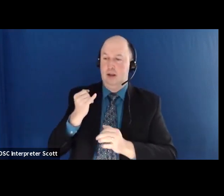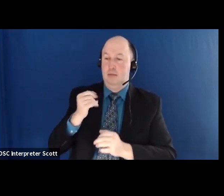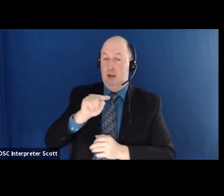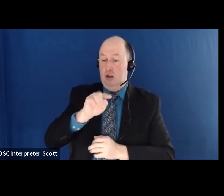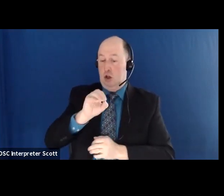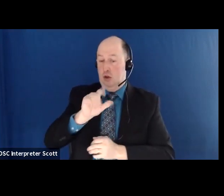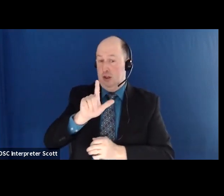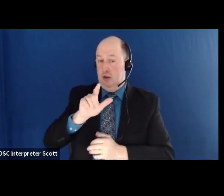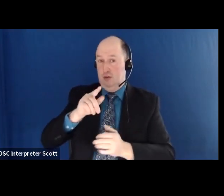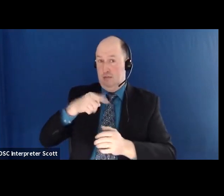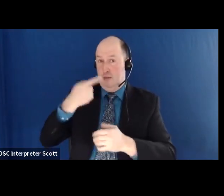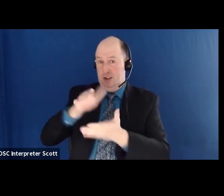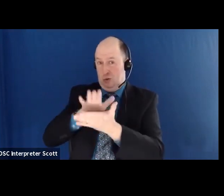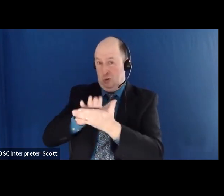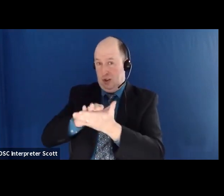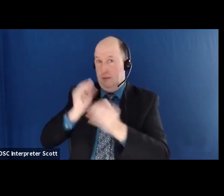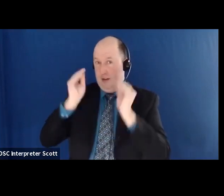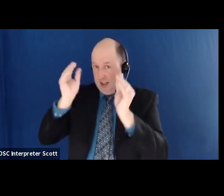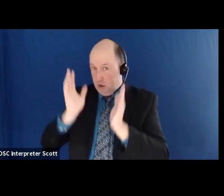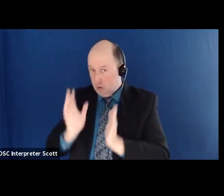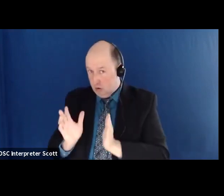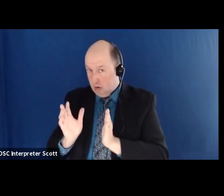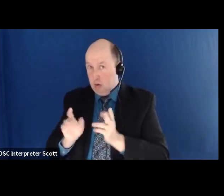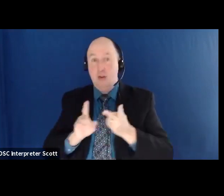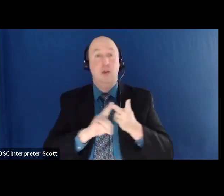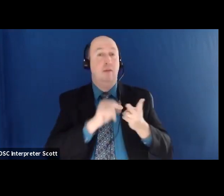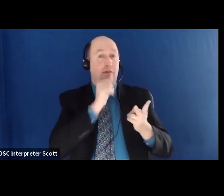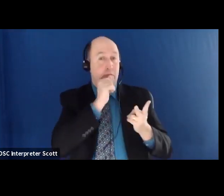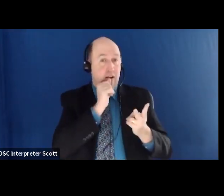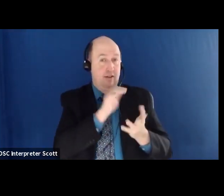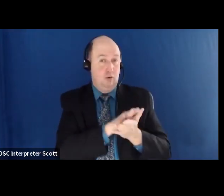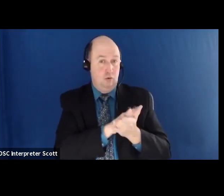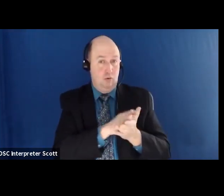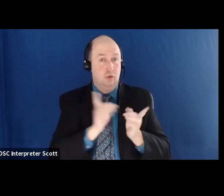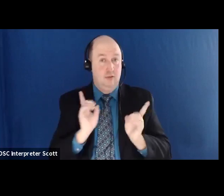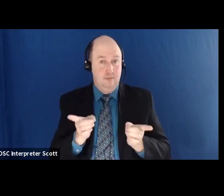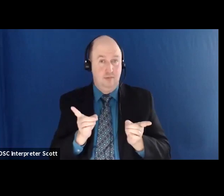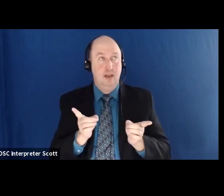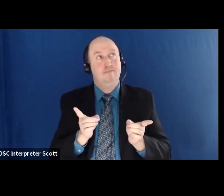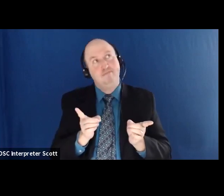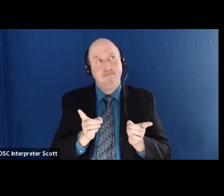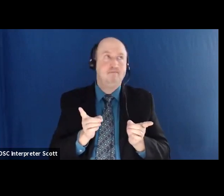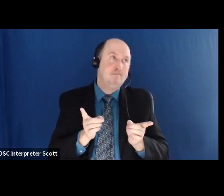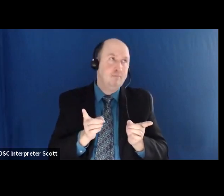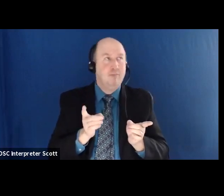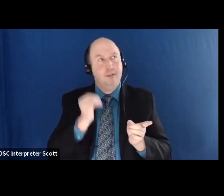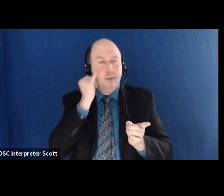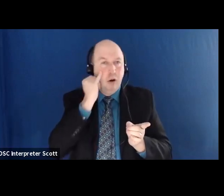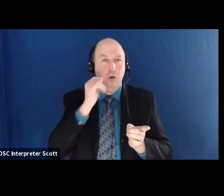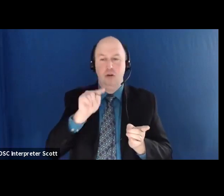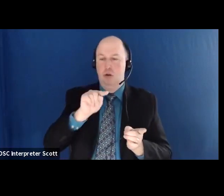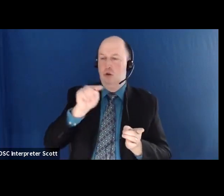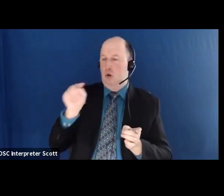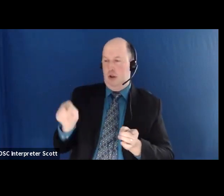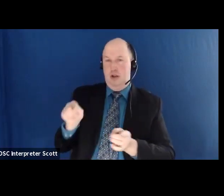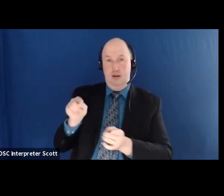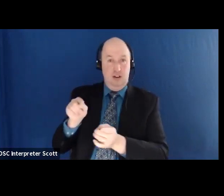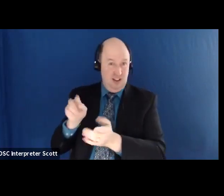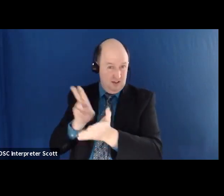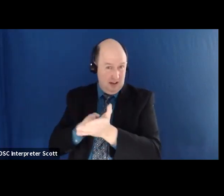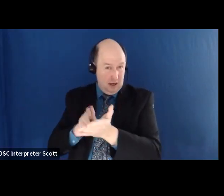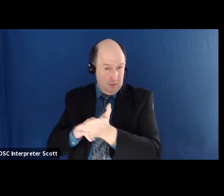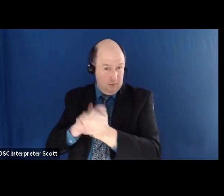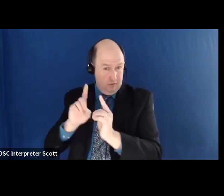Schools. And then of course we've got the private schools. So say Toledo, I don't know, I would assume they're signed up through the health department to